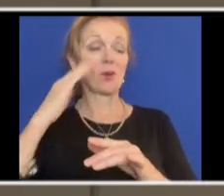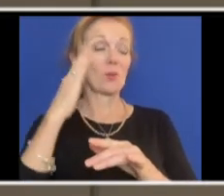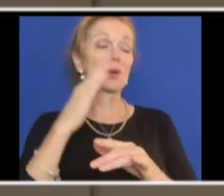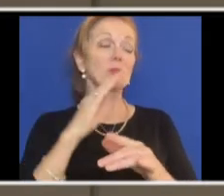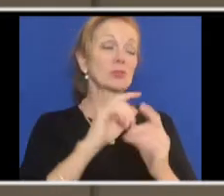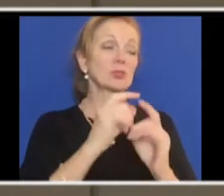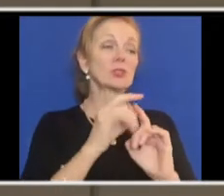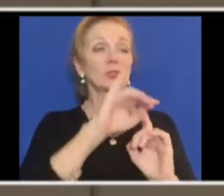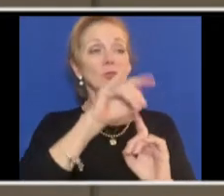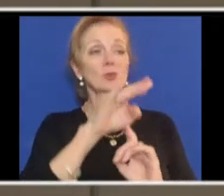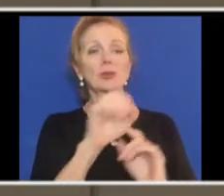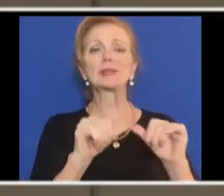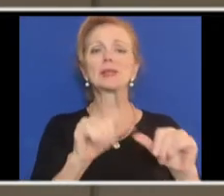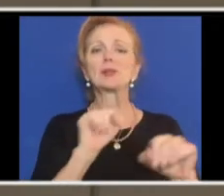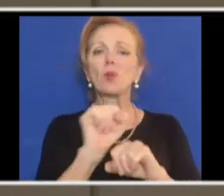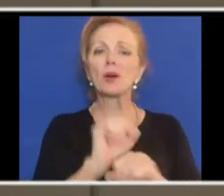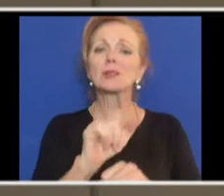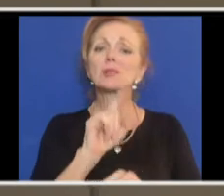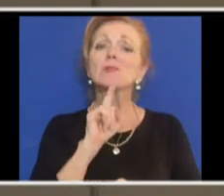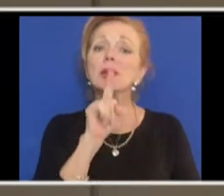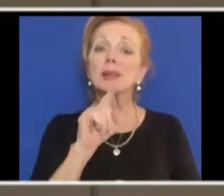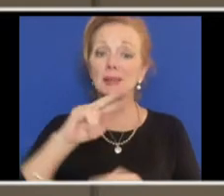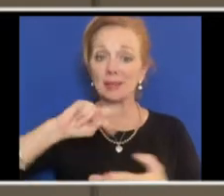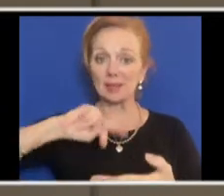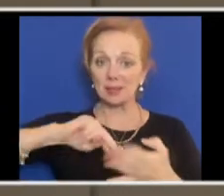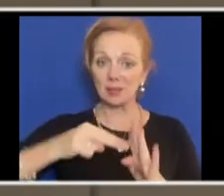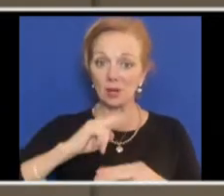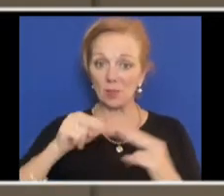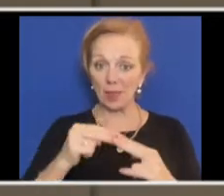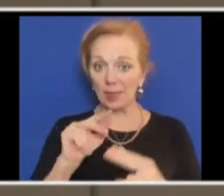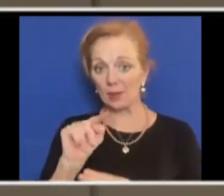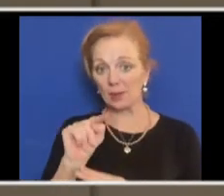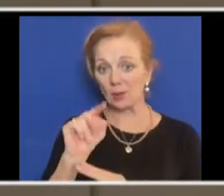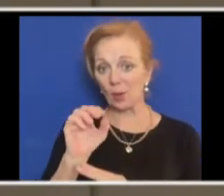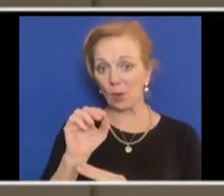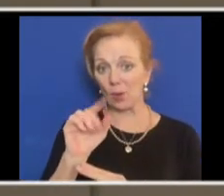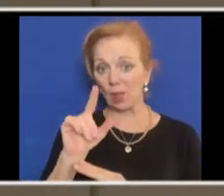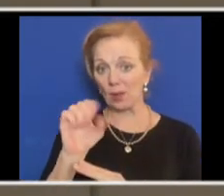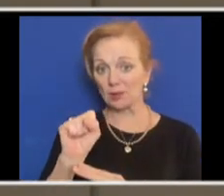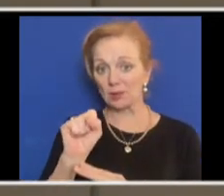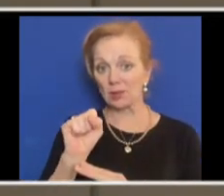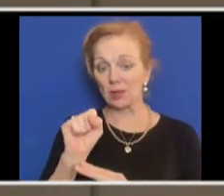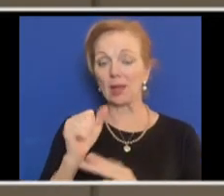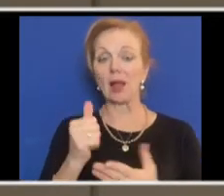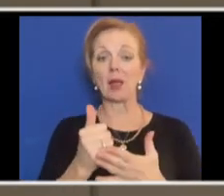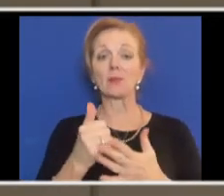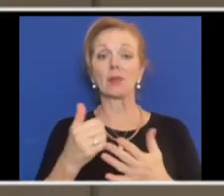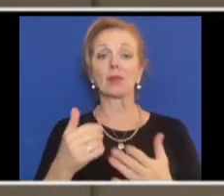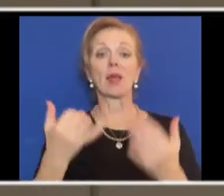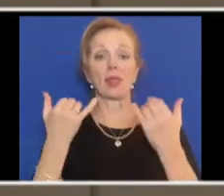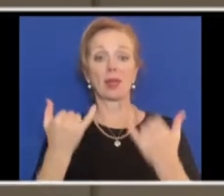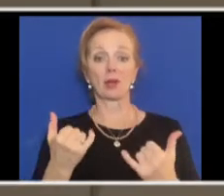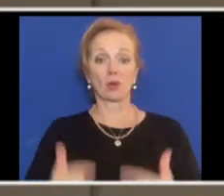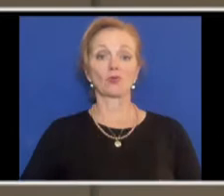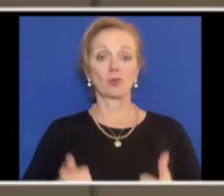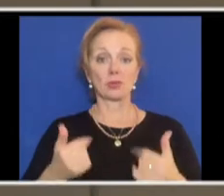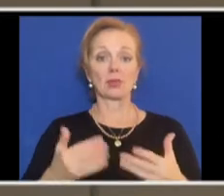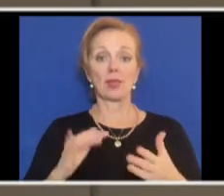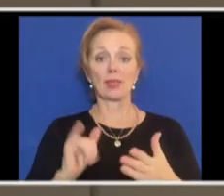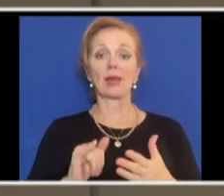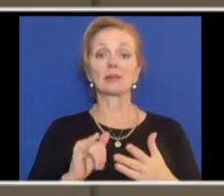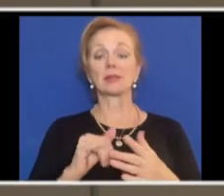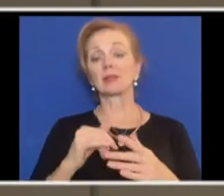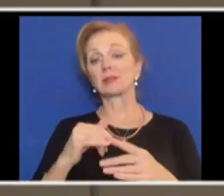um continue to work let's let's be intentional about the tools and helping the current residents that's the gentrification when folks are